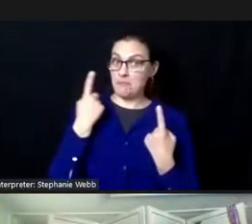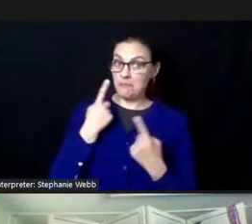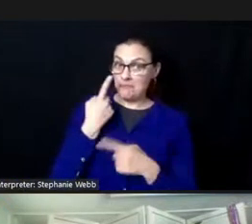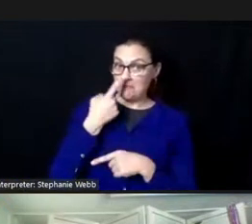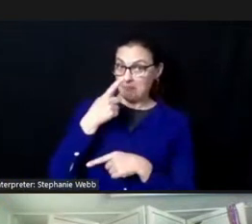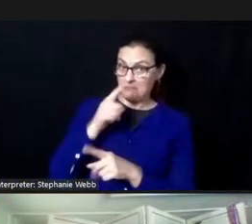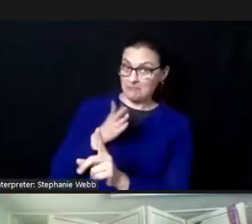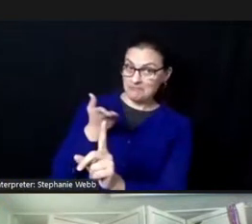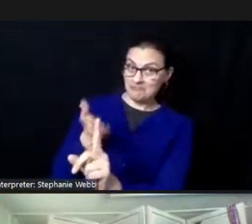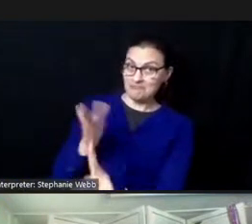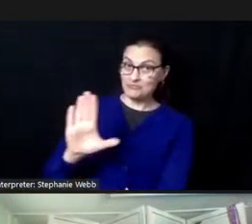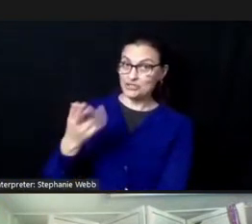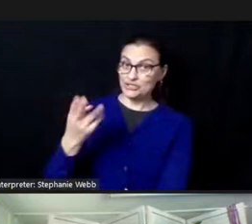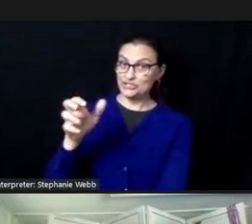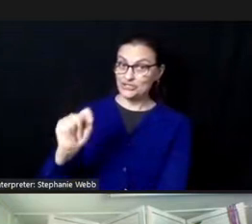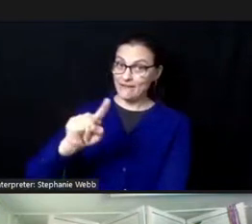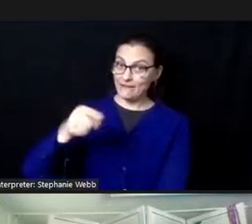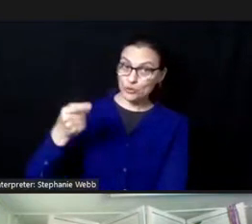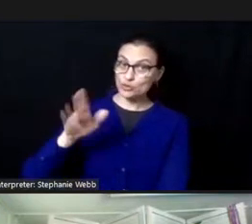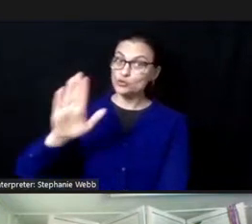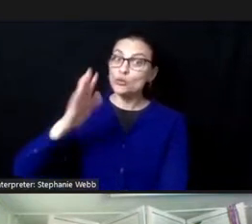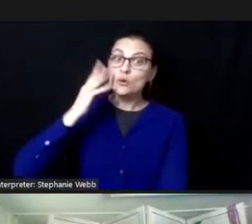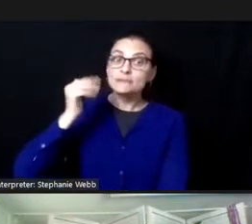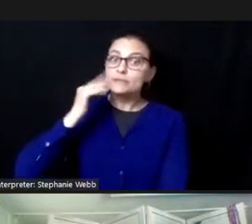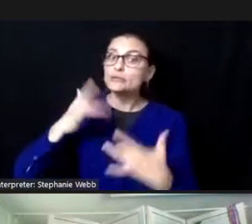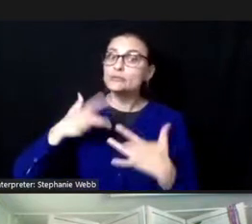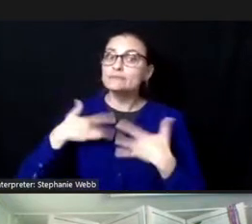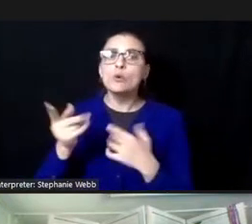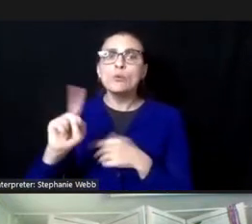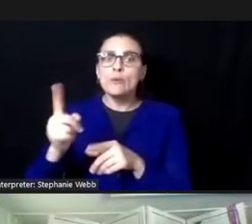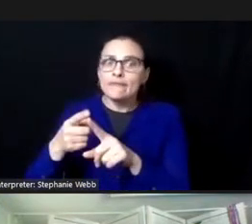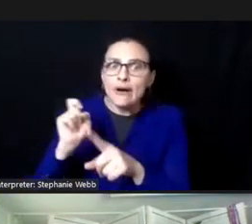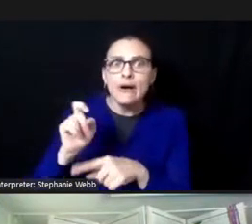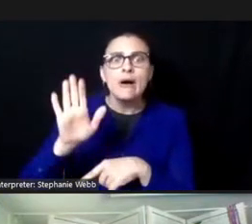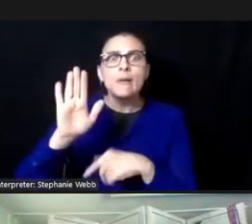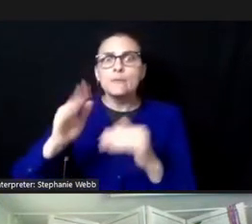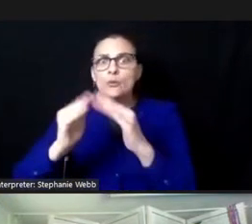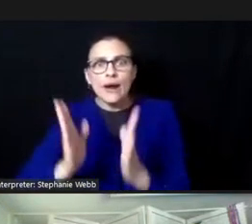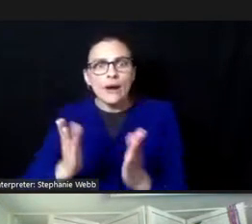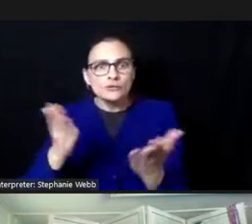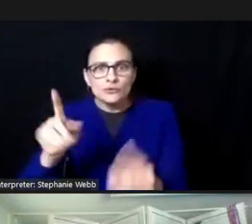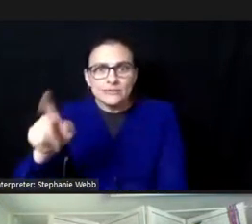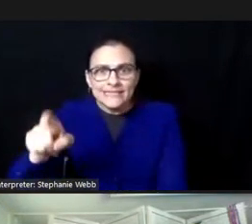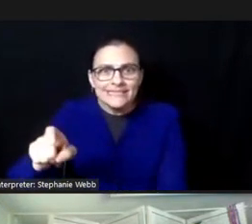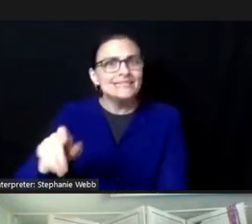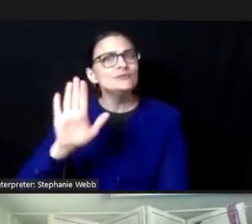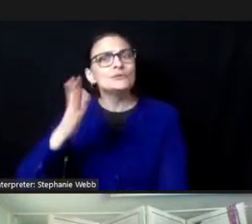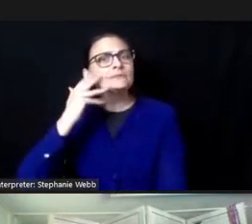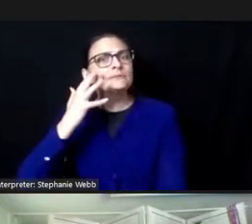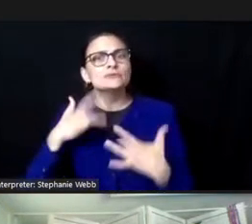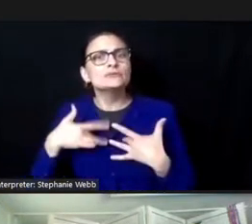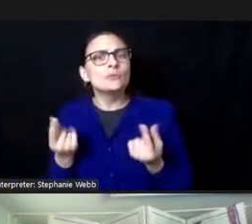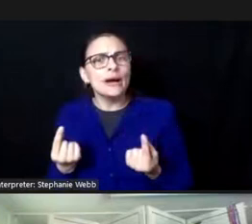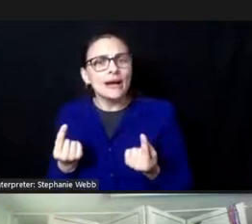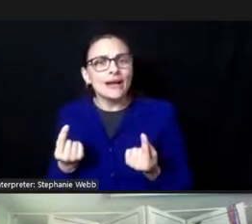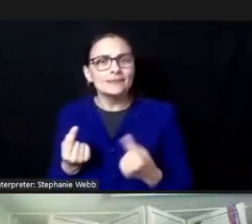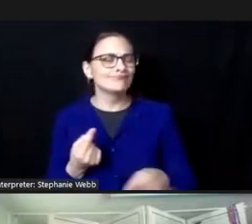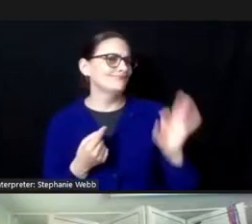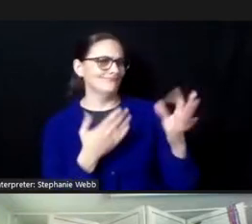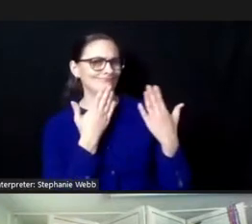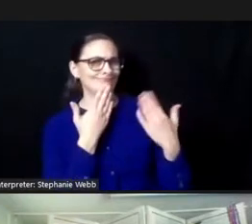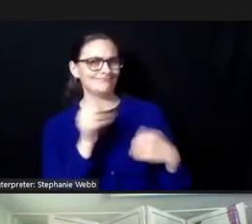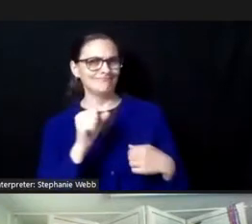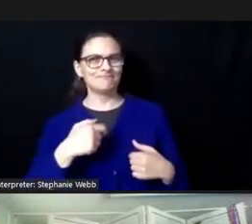your recent experience. Sure, thank you. So I'm Chet Mehta. I'm from Austin, Texas. We